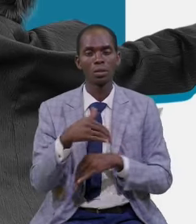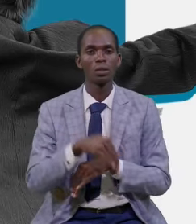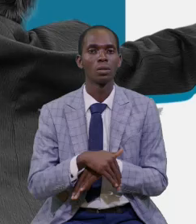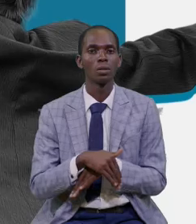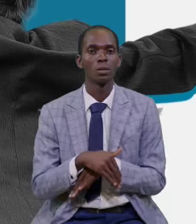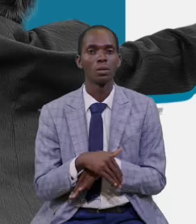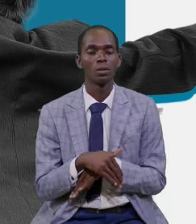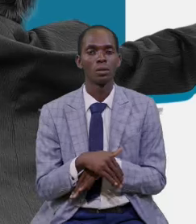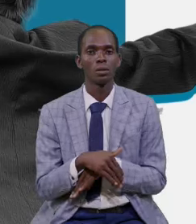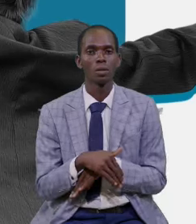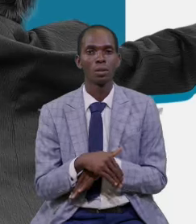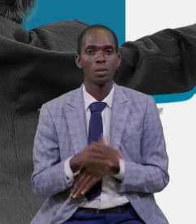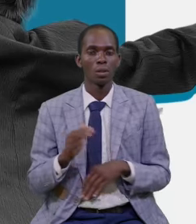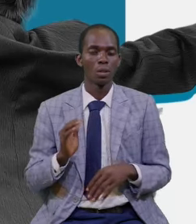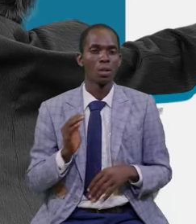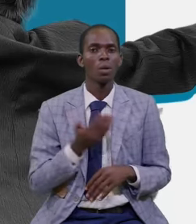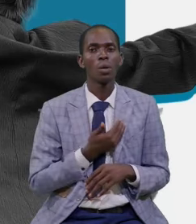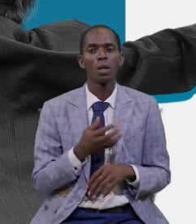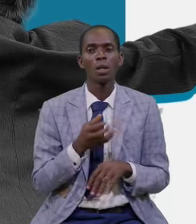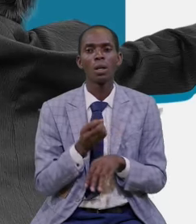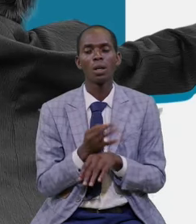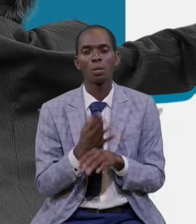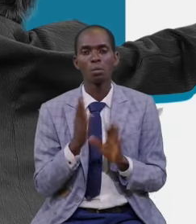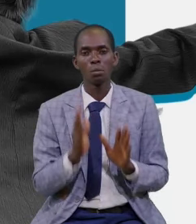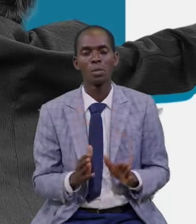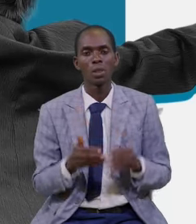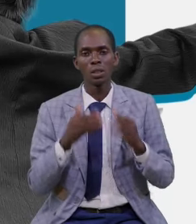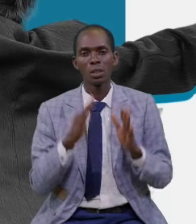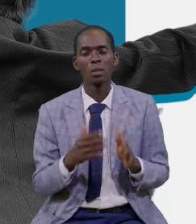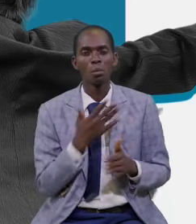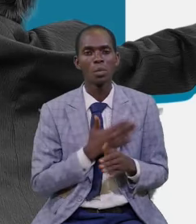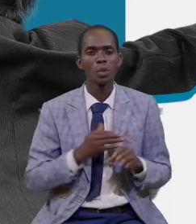Our counselors, please spread yourselves everywhere.